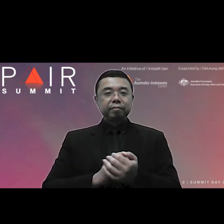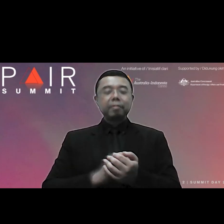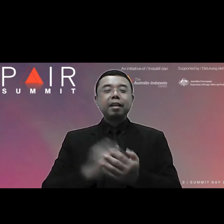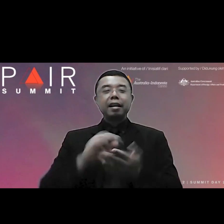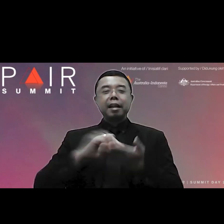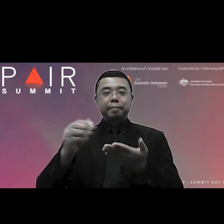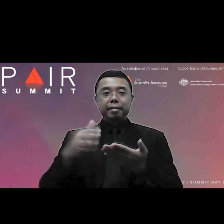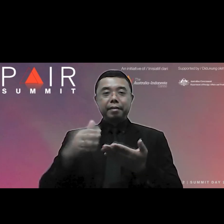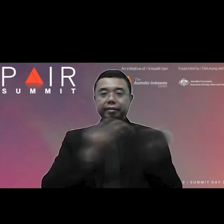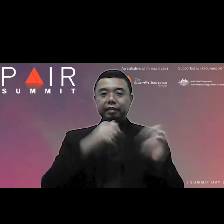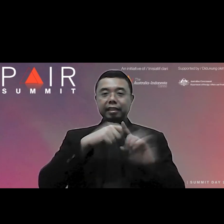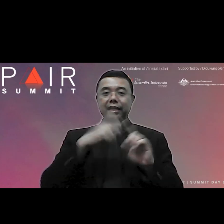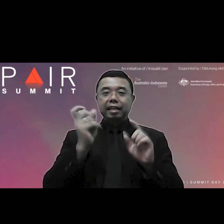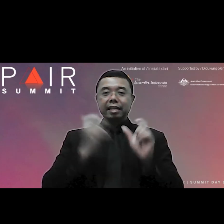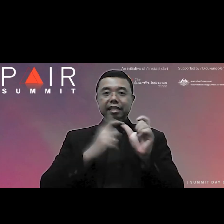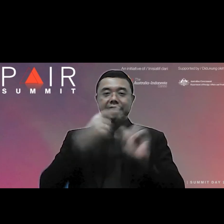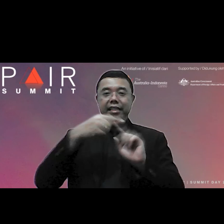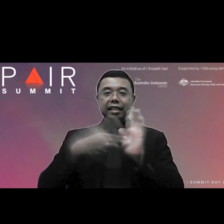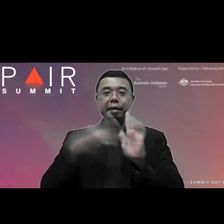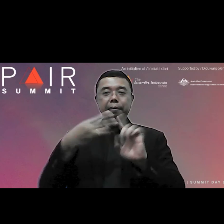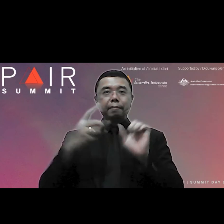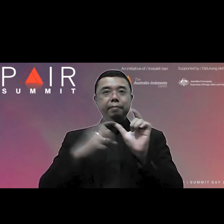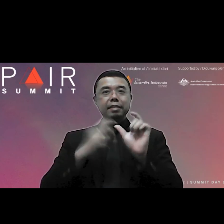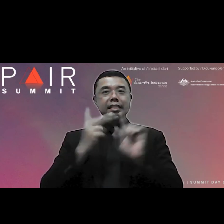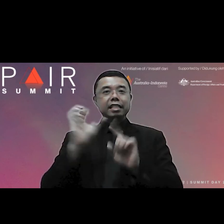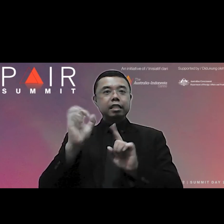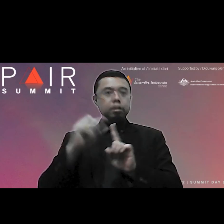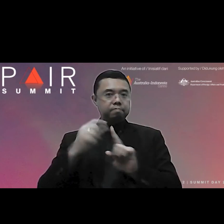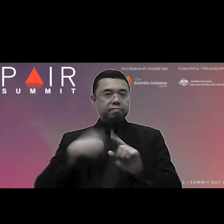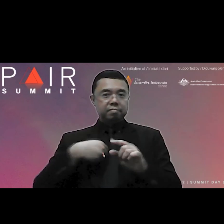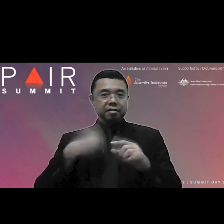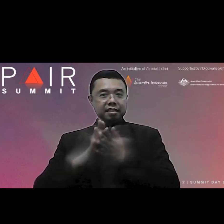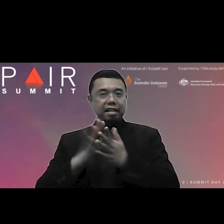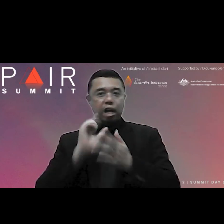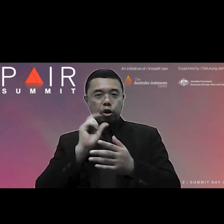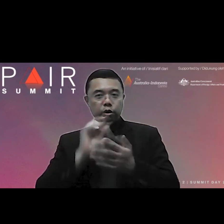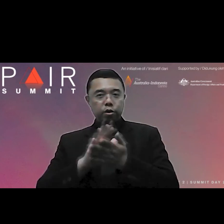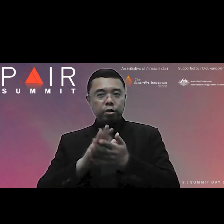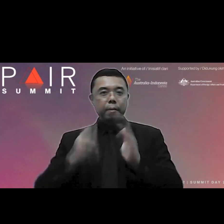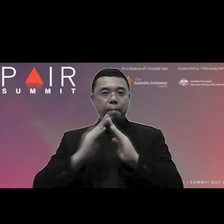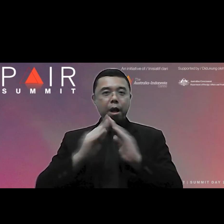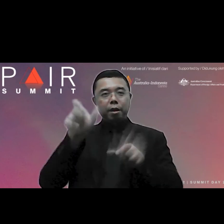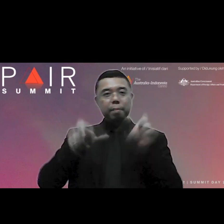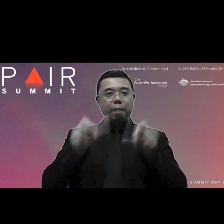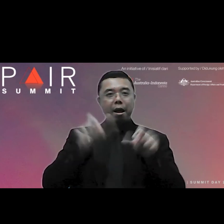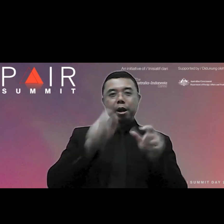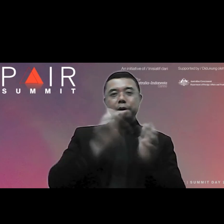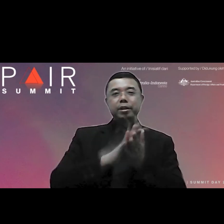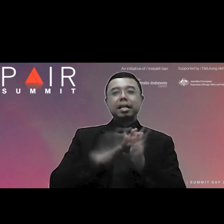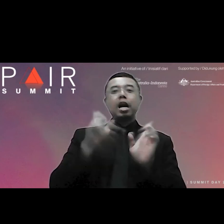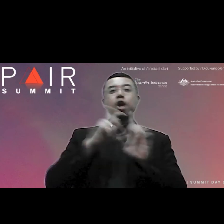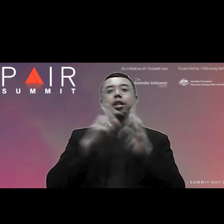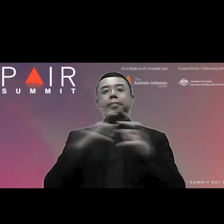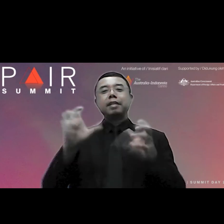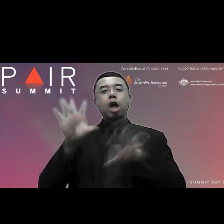Councillor for Governance and Human Development here at the Australian Embassy in Jakarta. I'm really very pleased to be joining